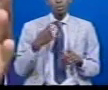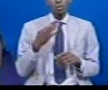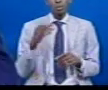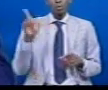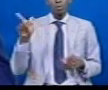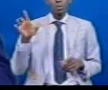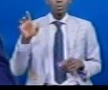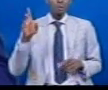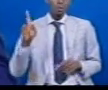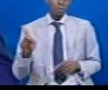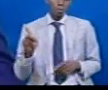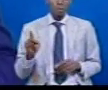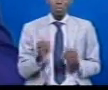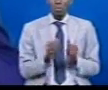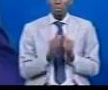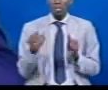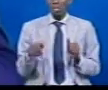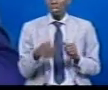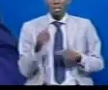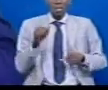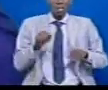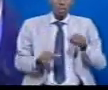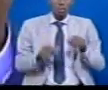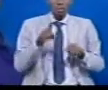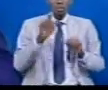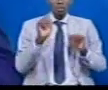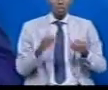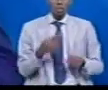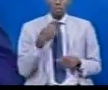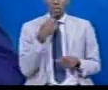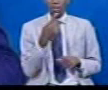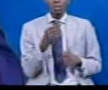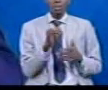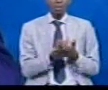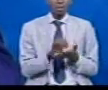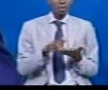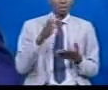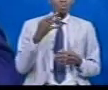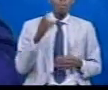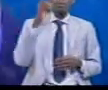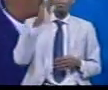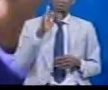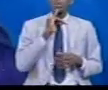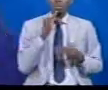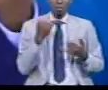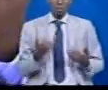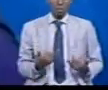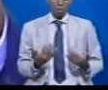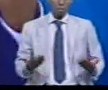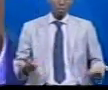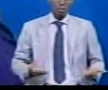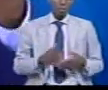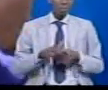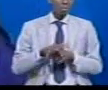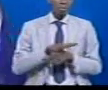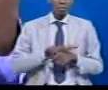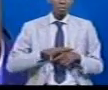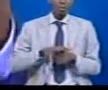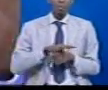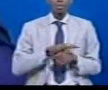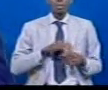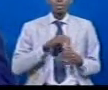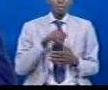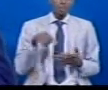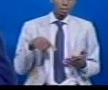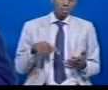2023. Without any doubt, you can tell that the glory of God is already here, saturating this